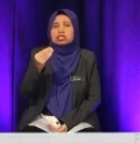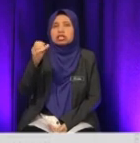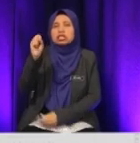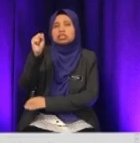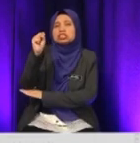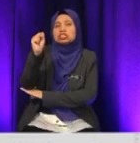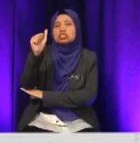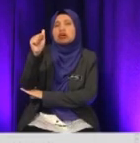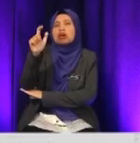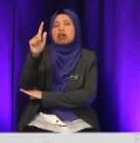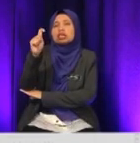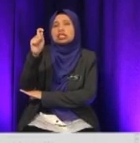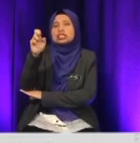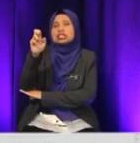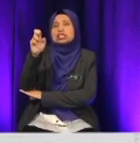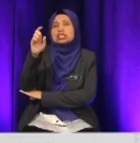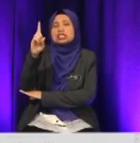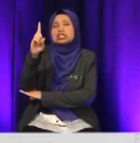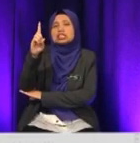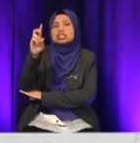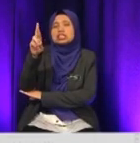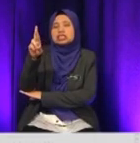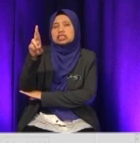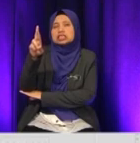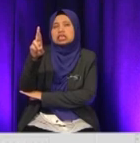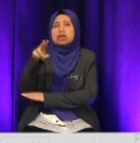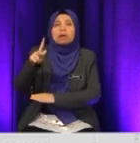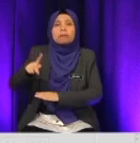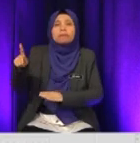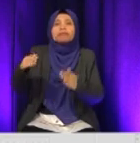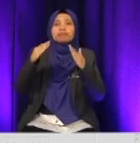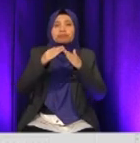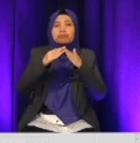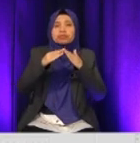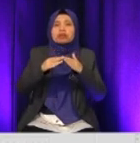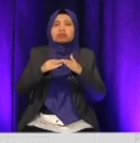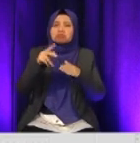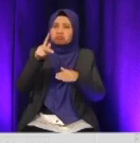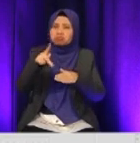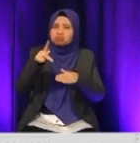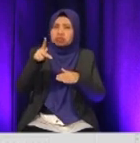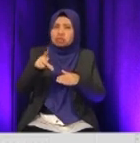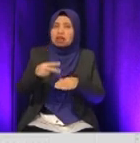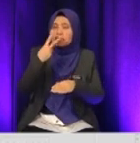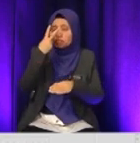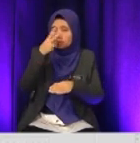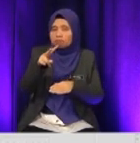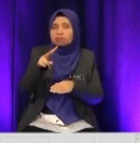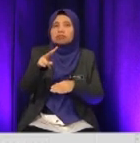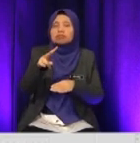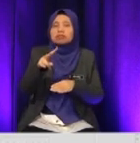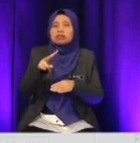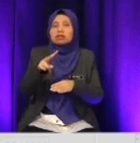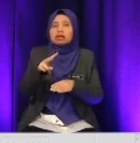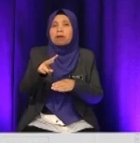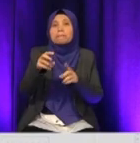Okay. And then shelter. Mm-hmm. Pupils at home, I'm sure you also are looking at the